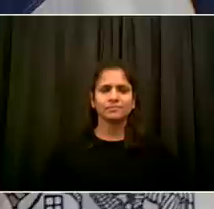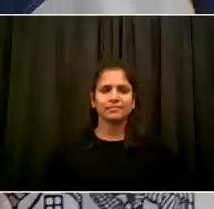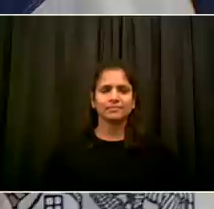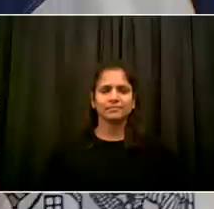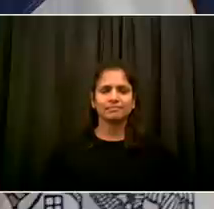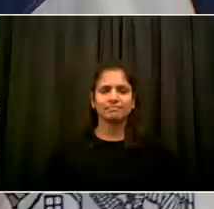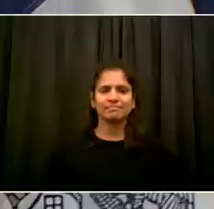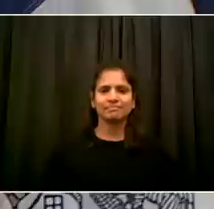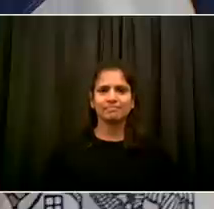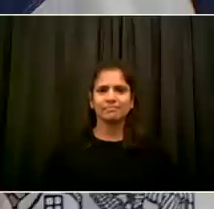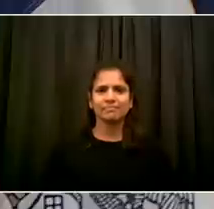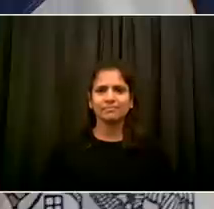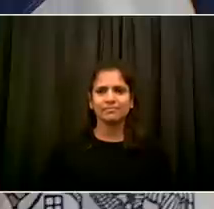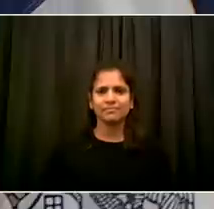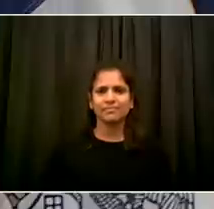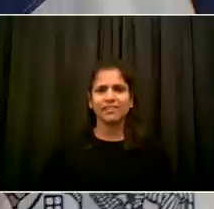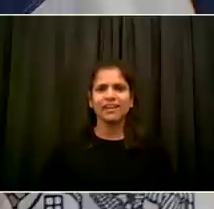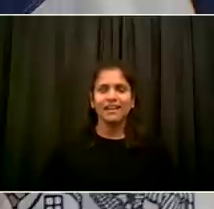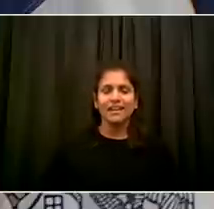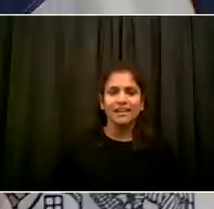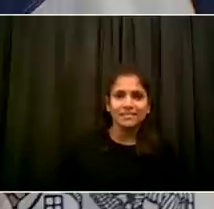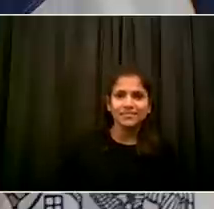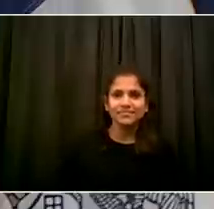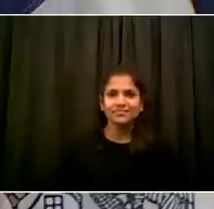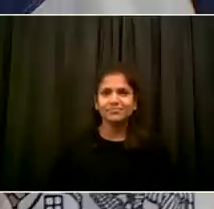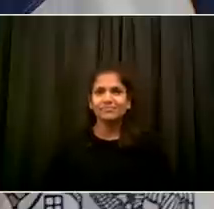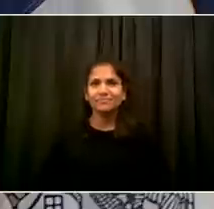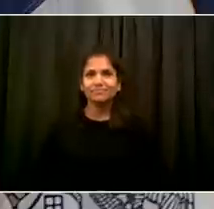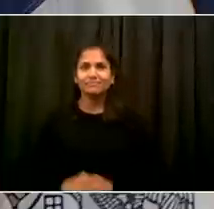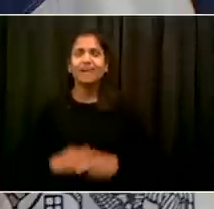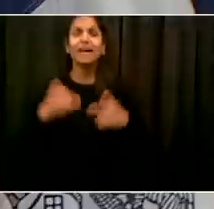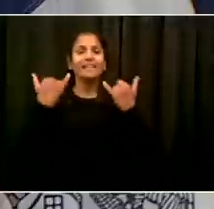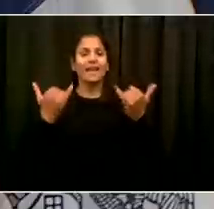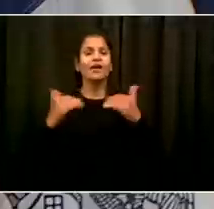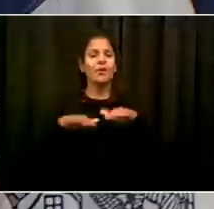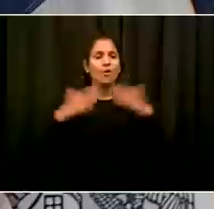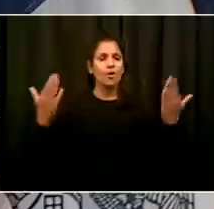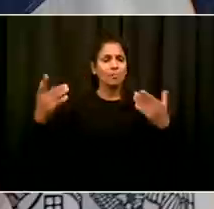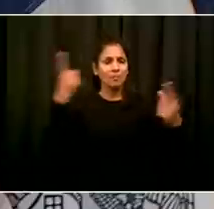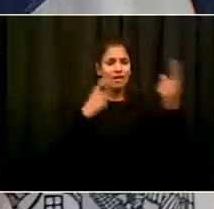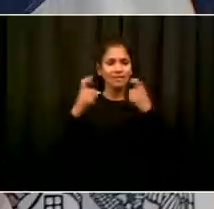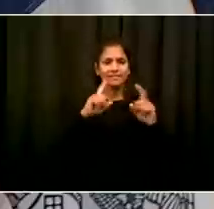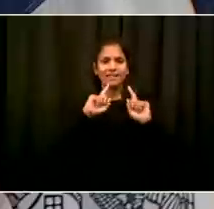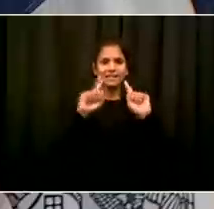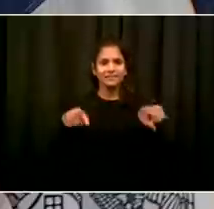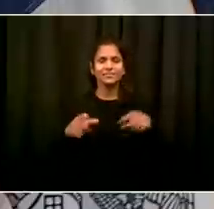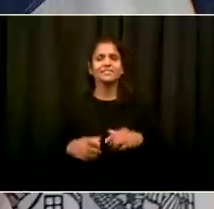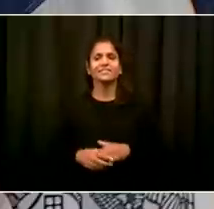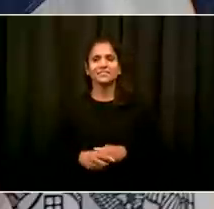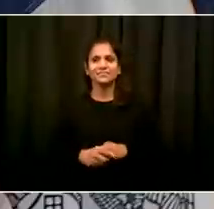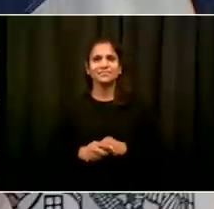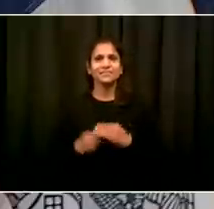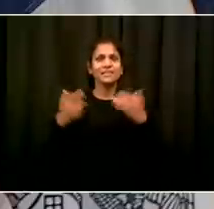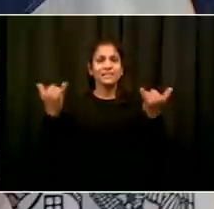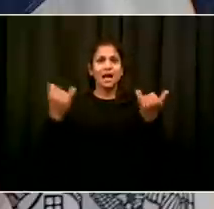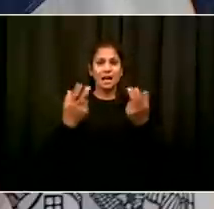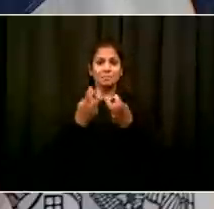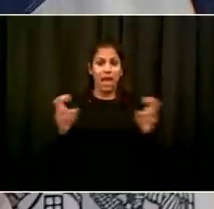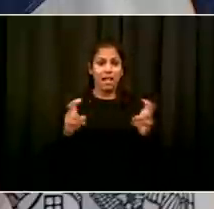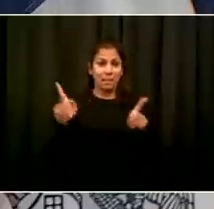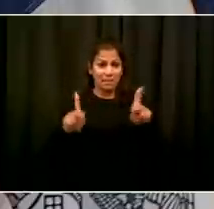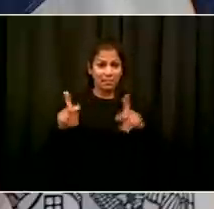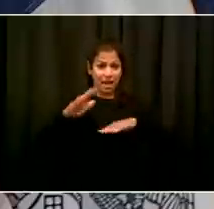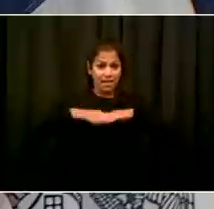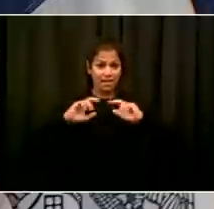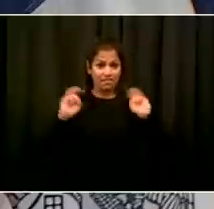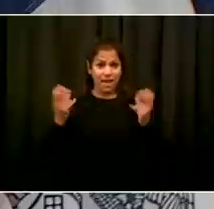journalist. Hi, all. We'll now begin our Q&A. We're joined today by Health Commissioner Dr. Dave Chachki, Health and Hospital CEO Dr.